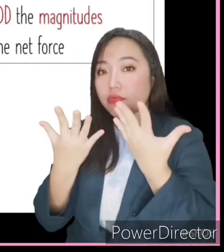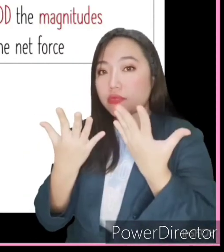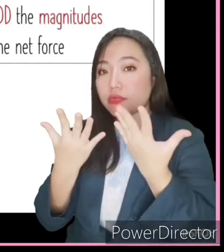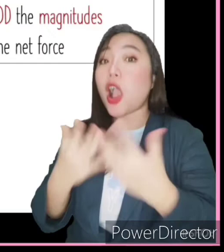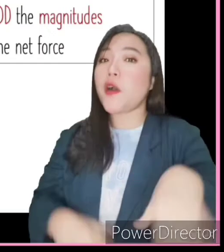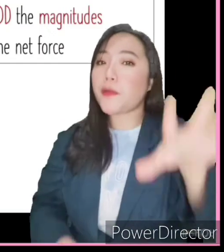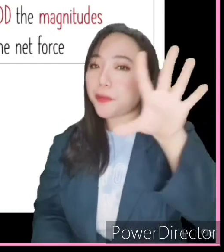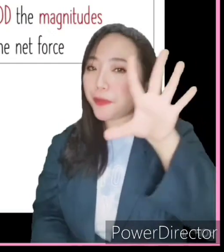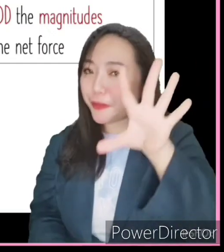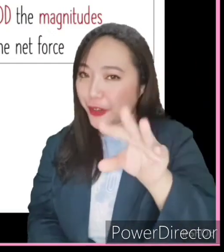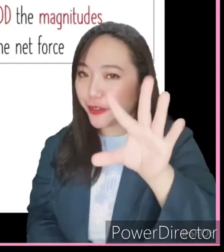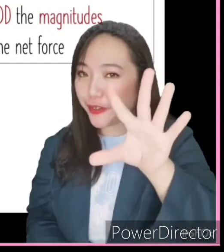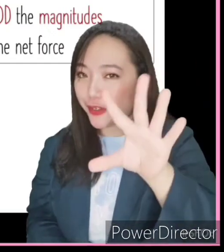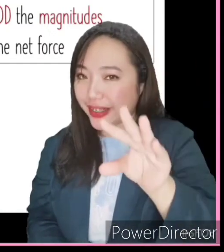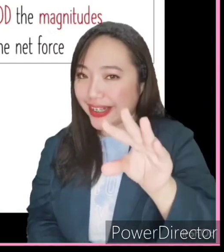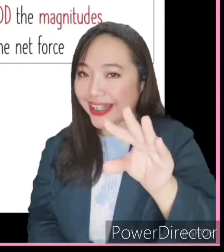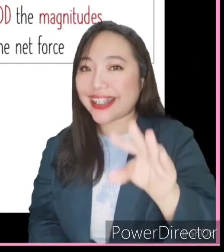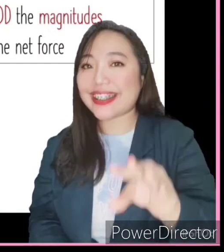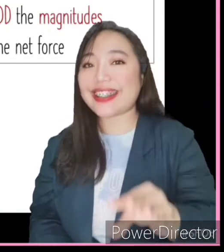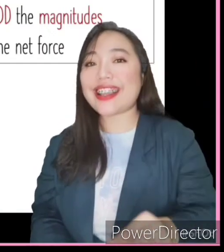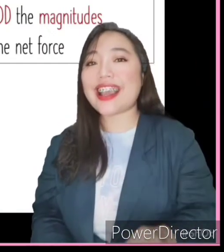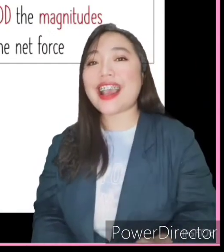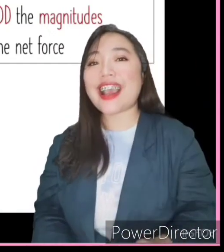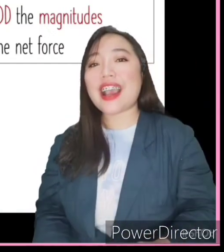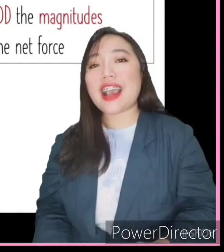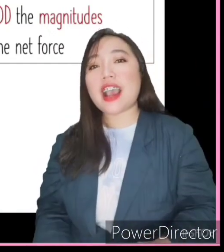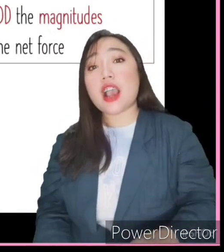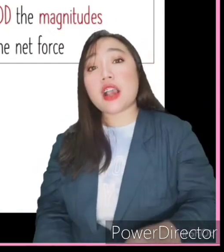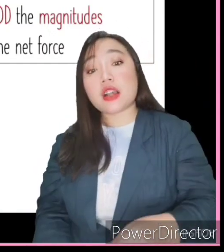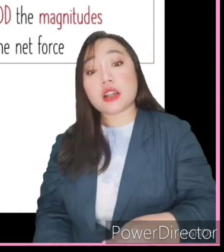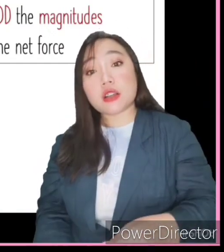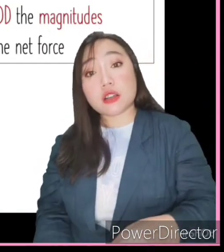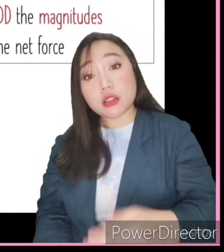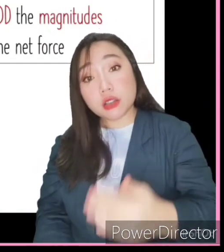10 would just be 15 newton.